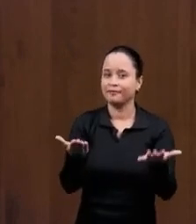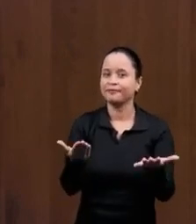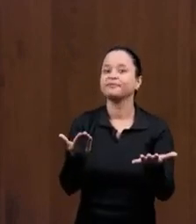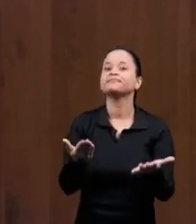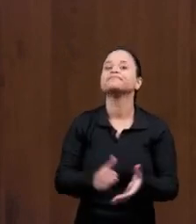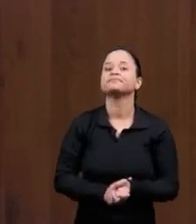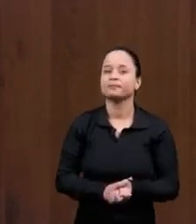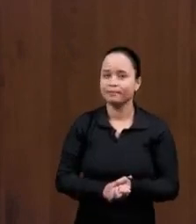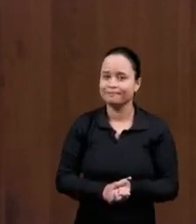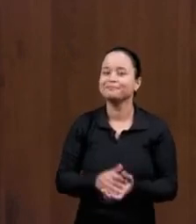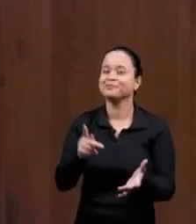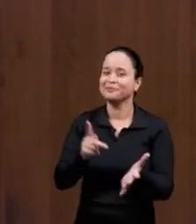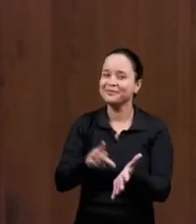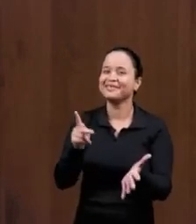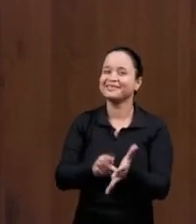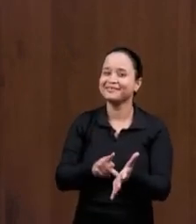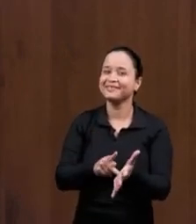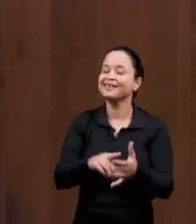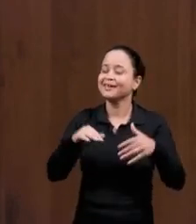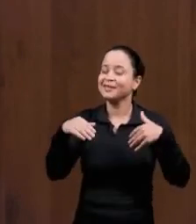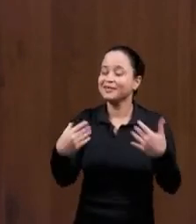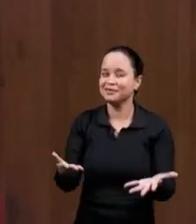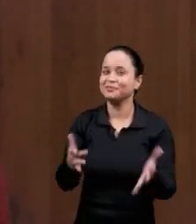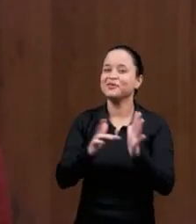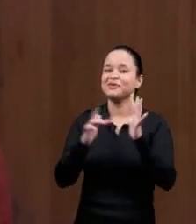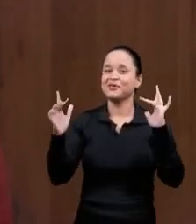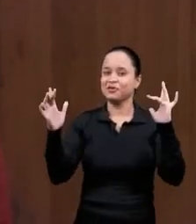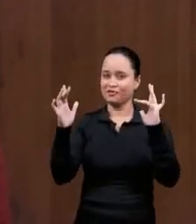me help you. Isn't it easier to carry?